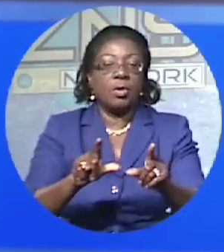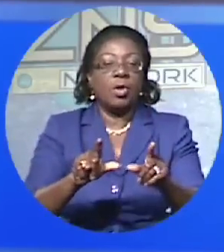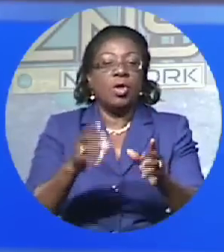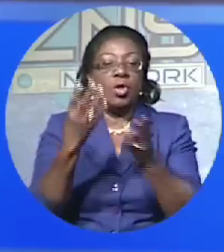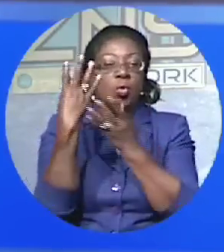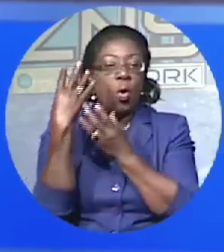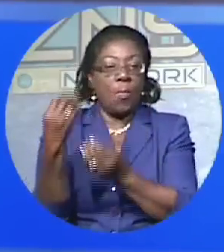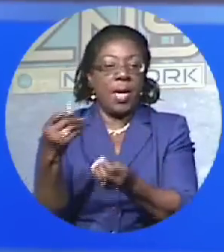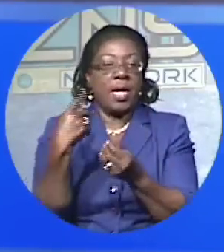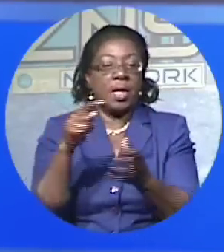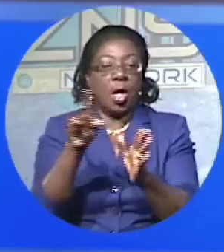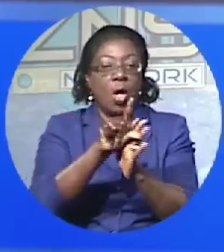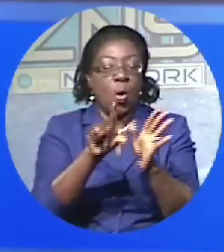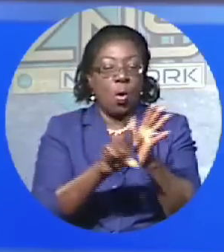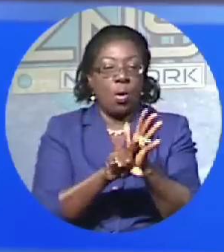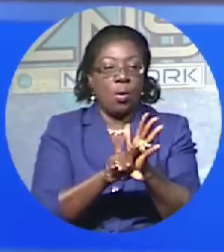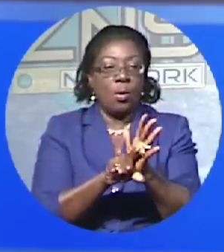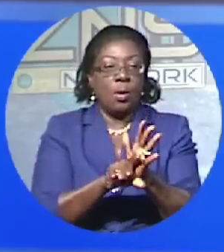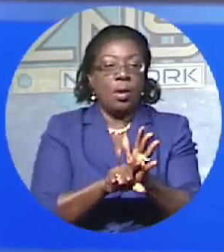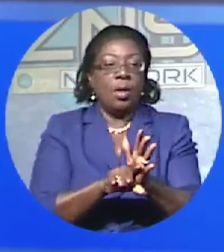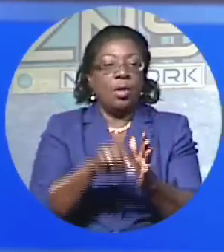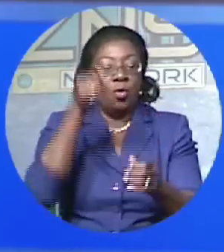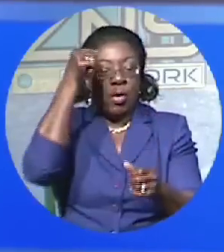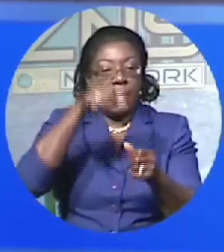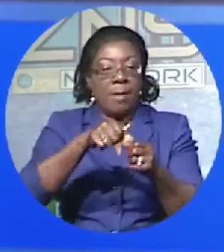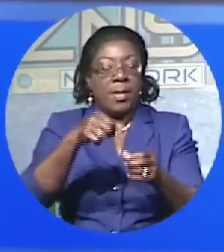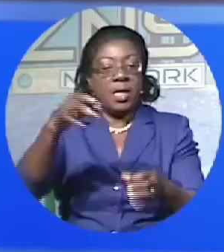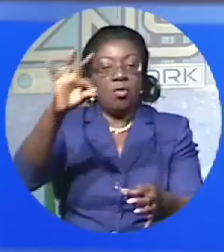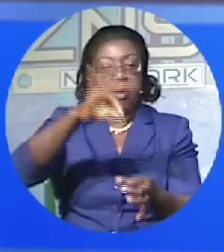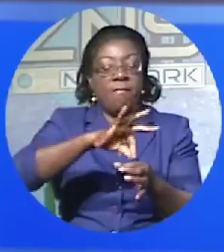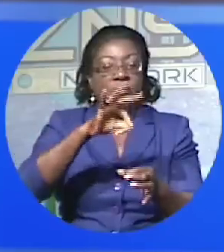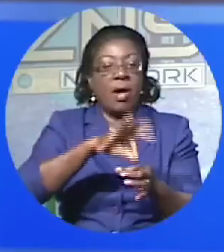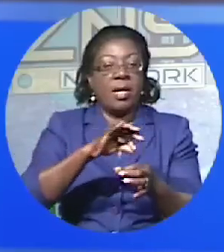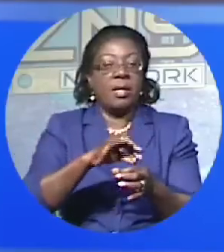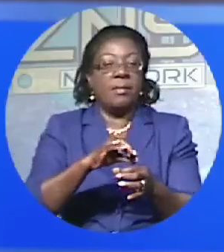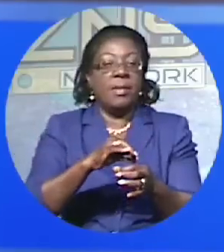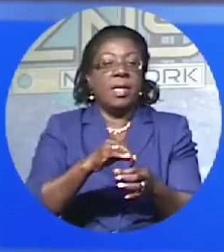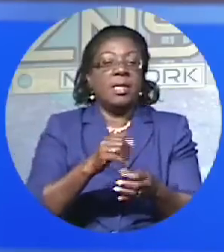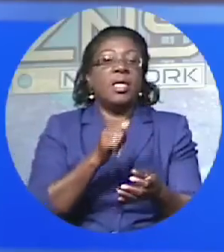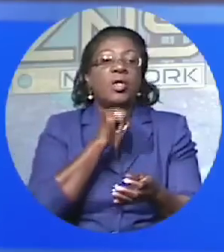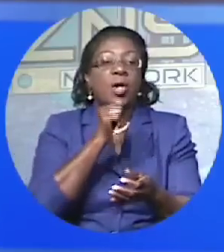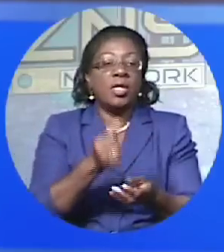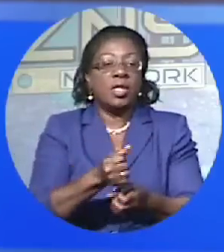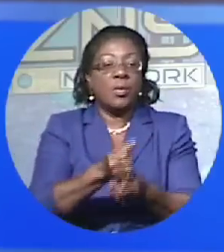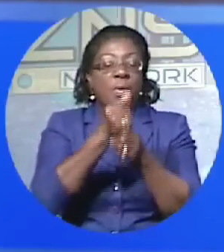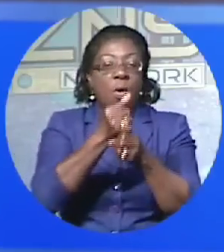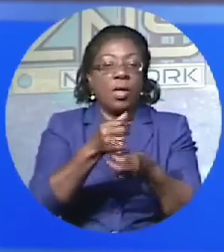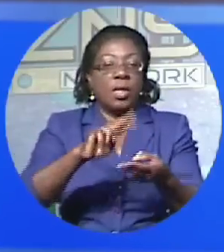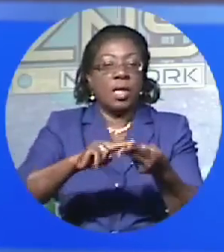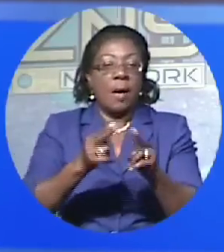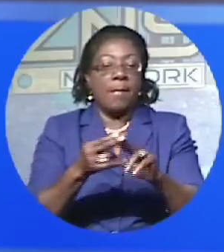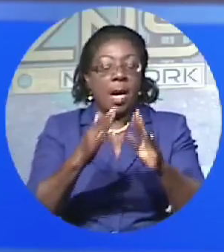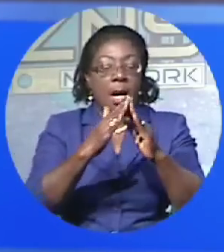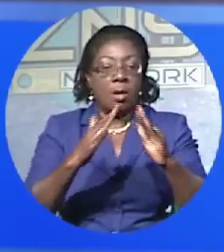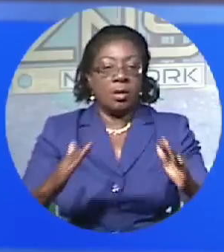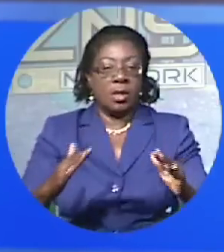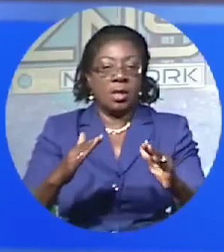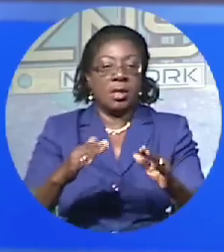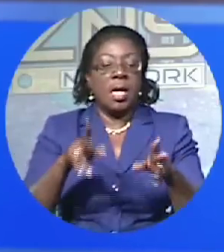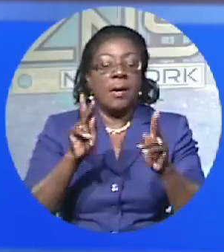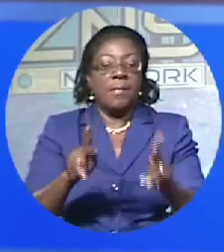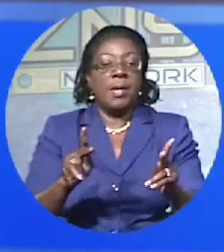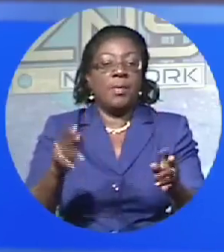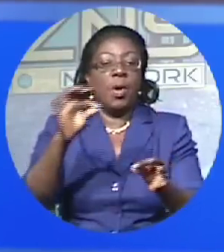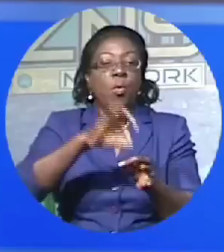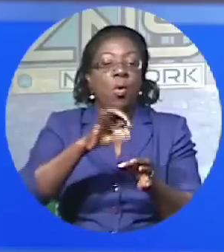a referendum which did not support web gaming and a legal challenge mounted by web shop operators. And as Foreign Carry